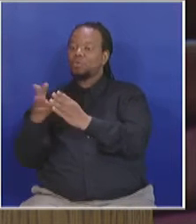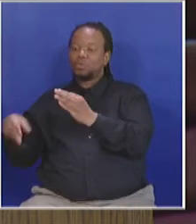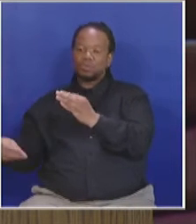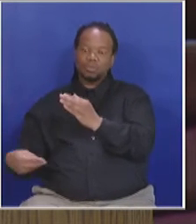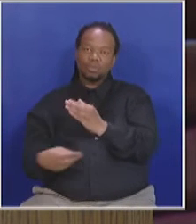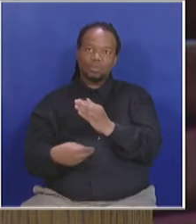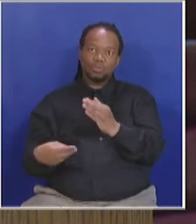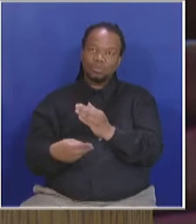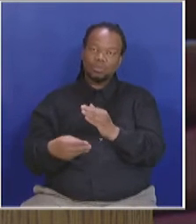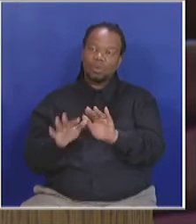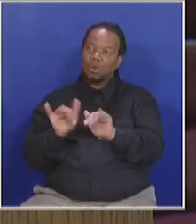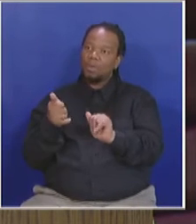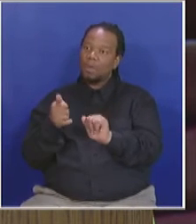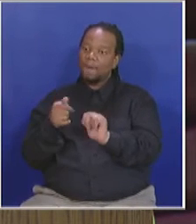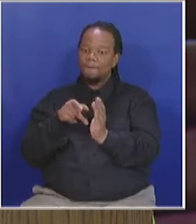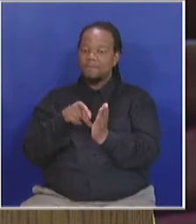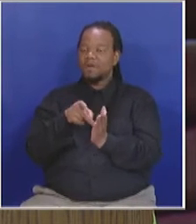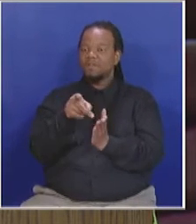with privilege.